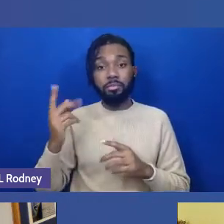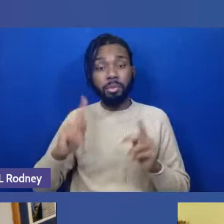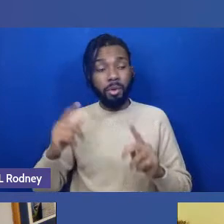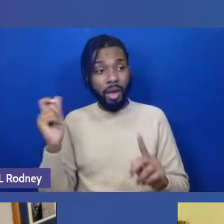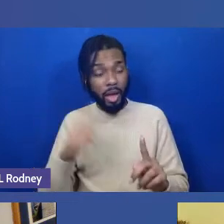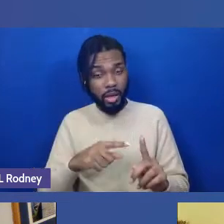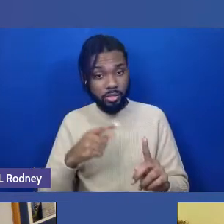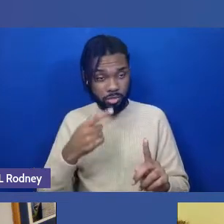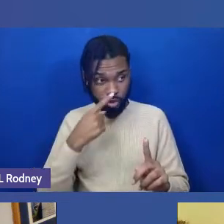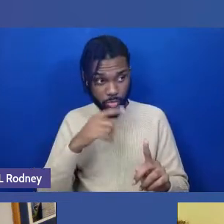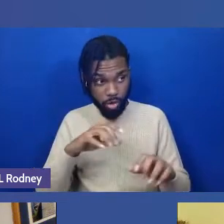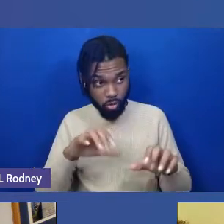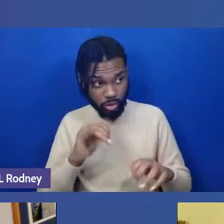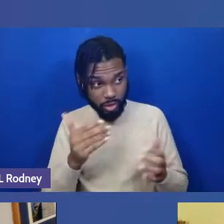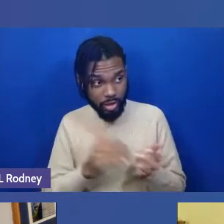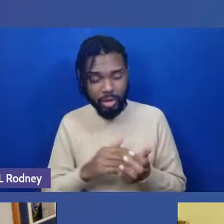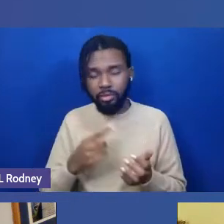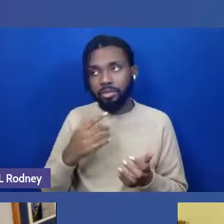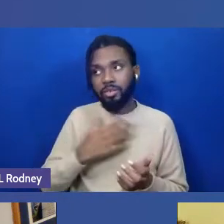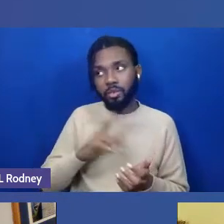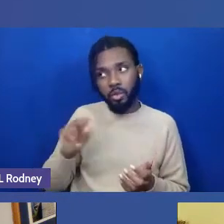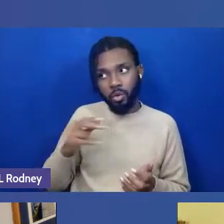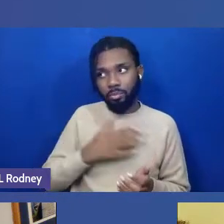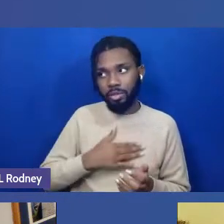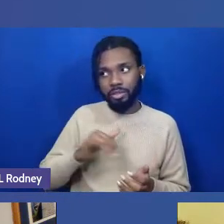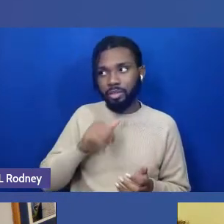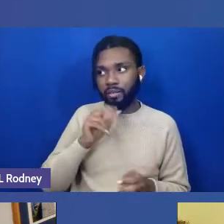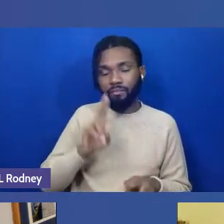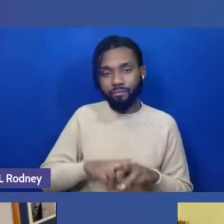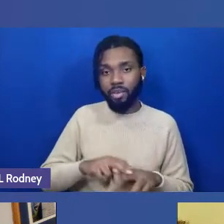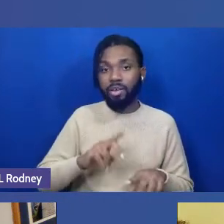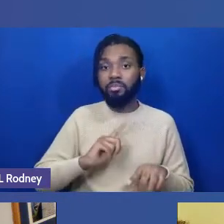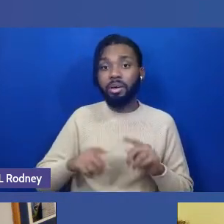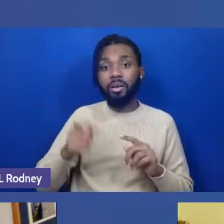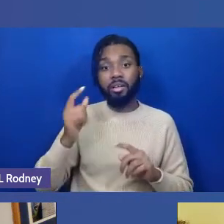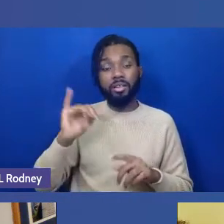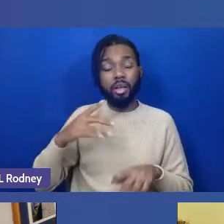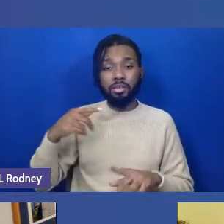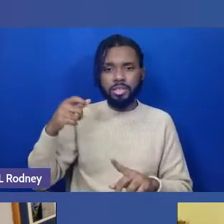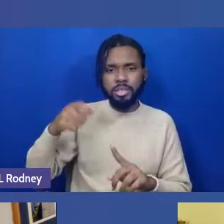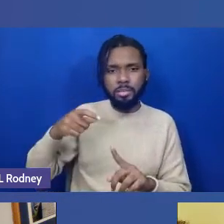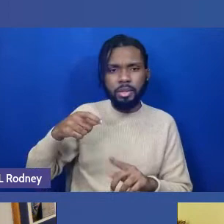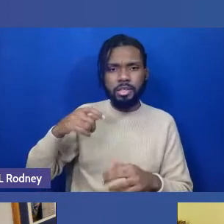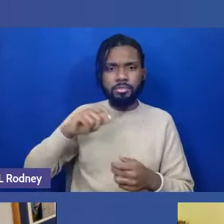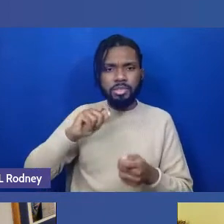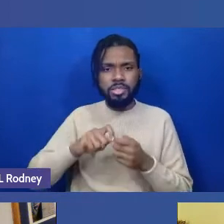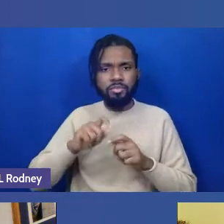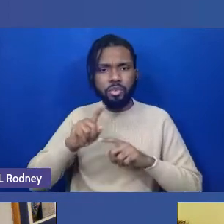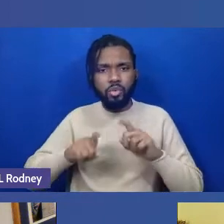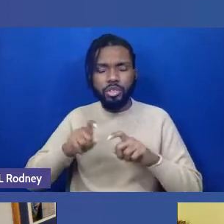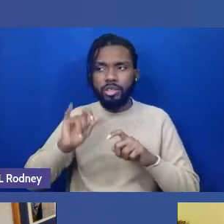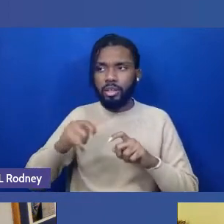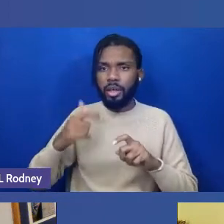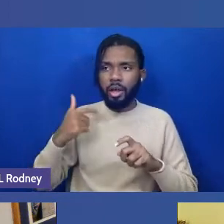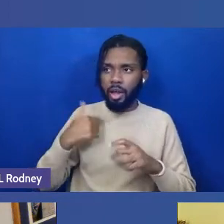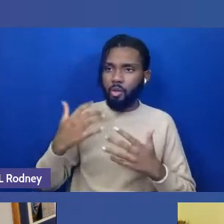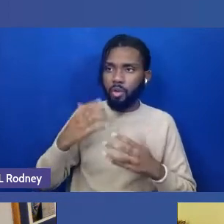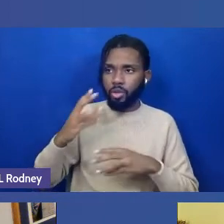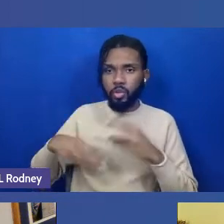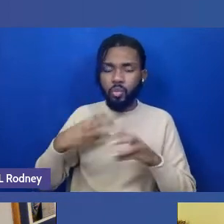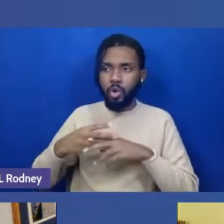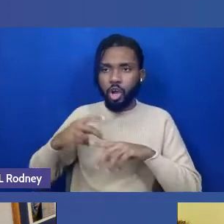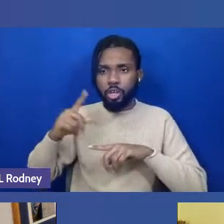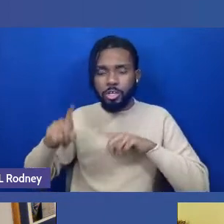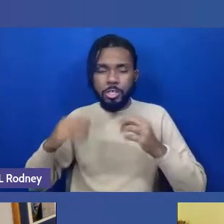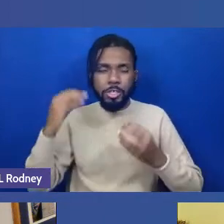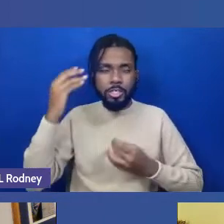isn't that fun to do. But it stimulates interesting questions that I want to be asked in the world. And so then I'm like, it's worth